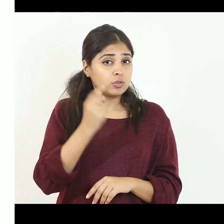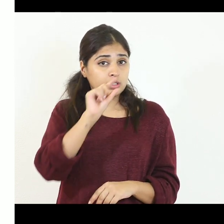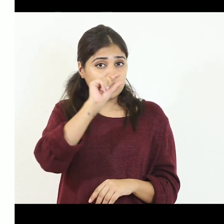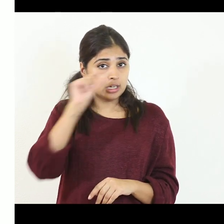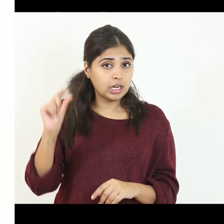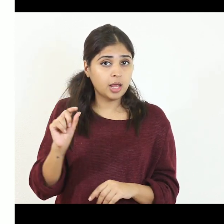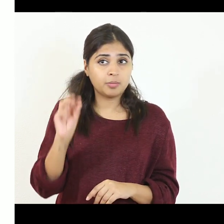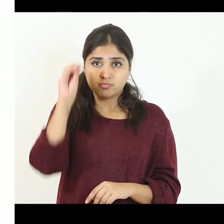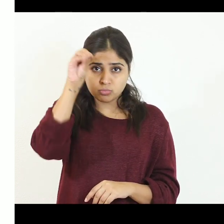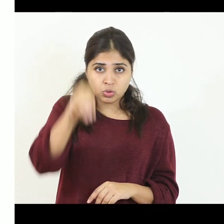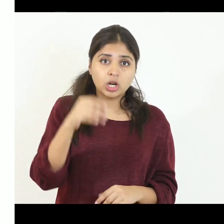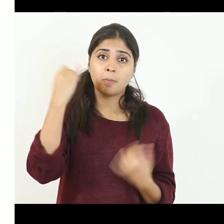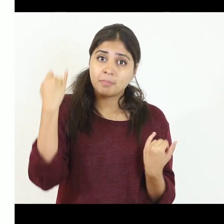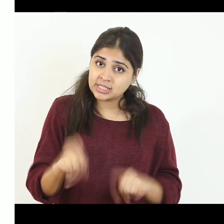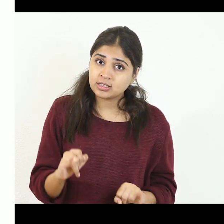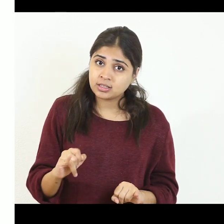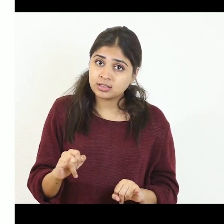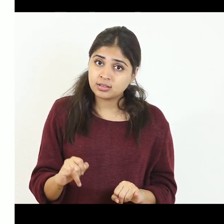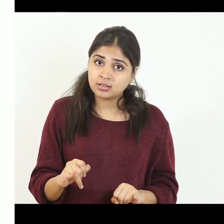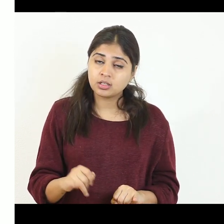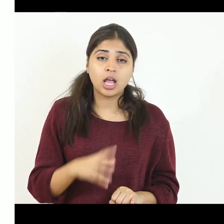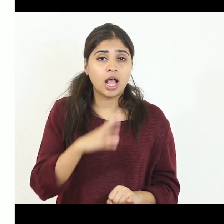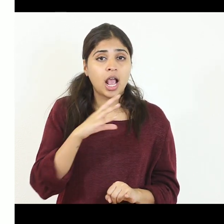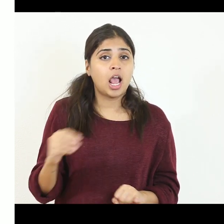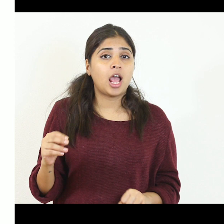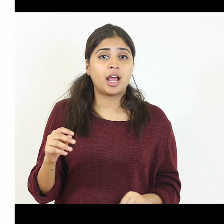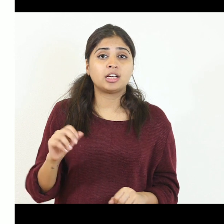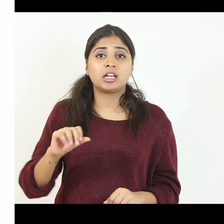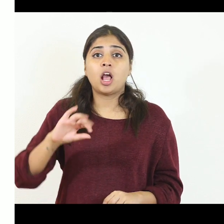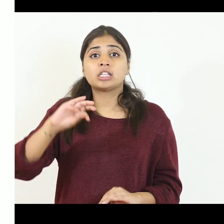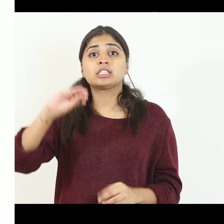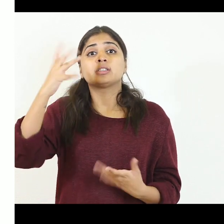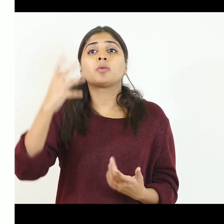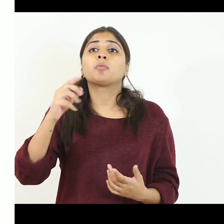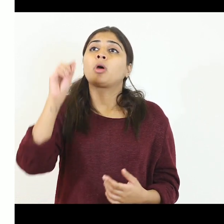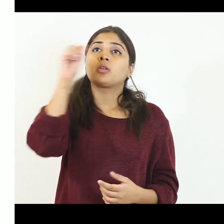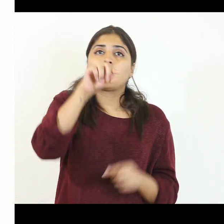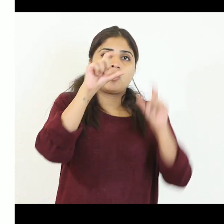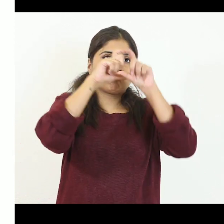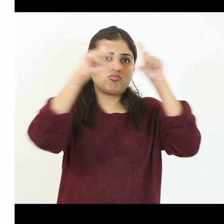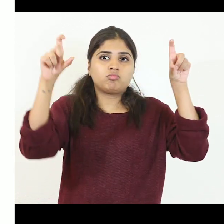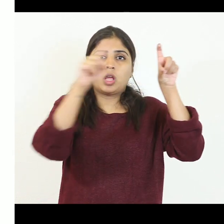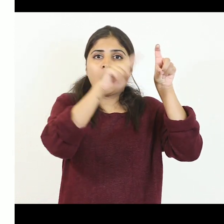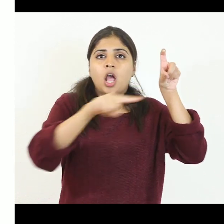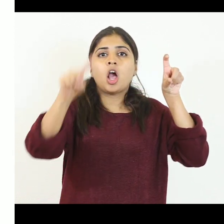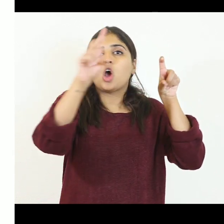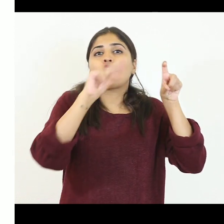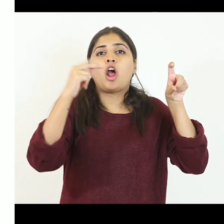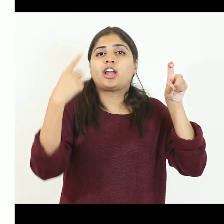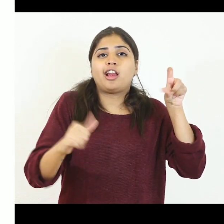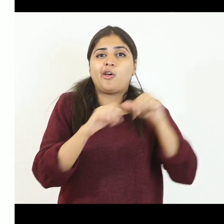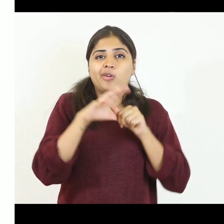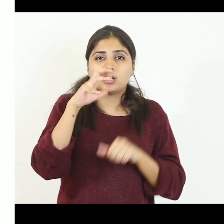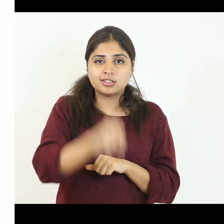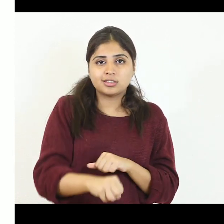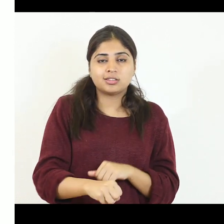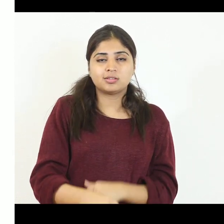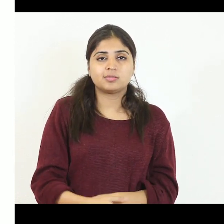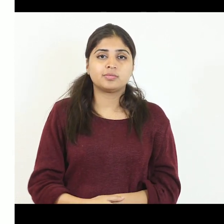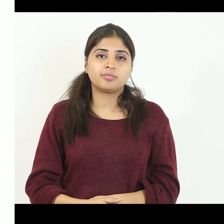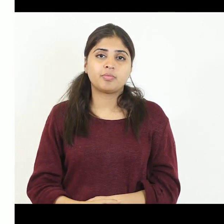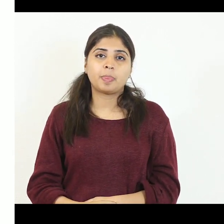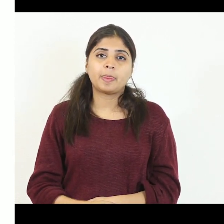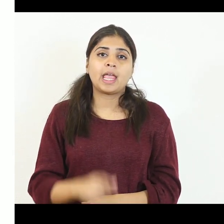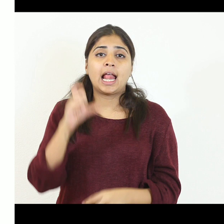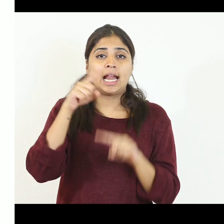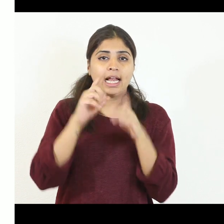unauthorized access message may be displayed. Limited access. It is a setting that lets you provide less